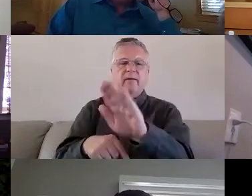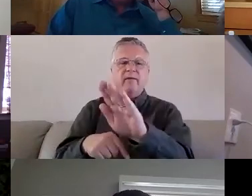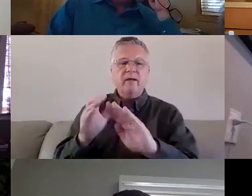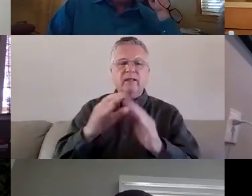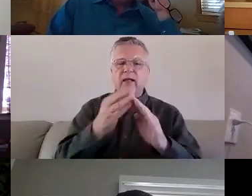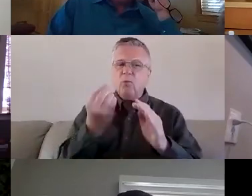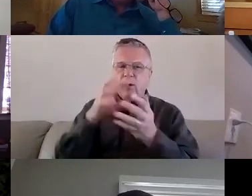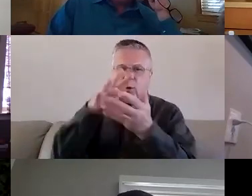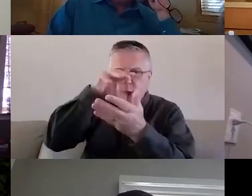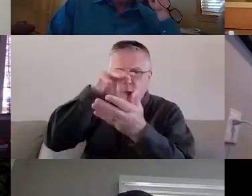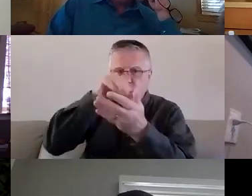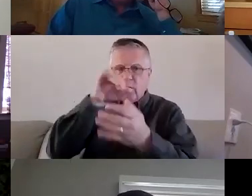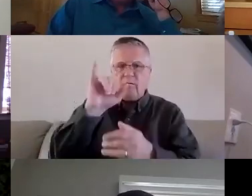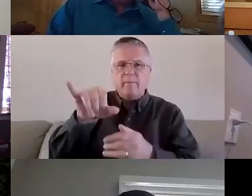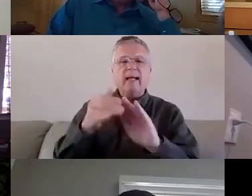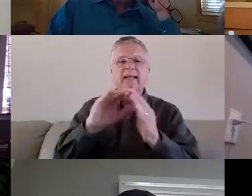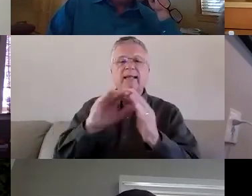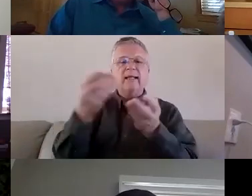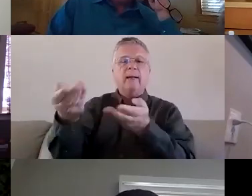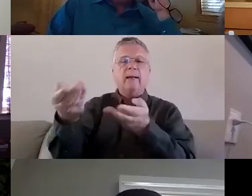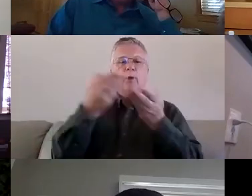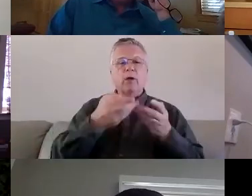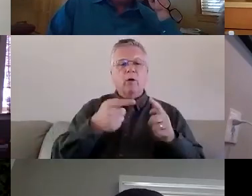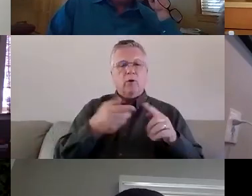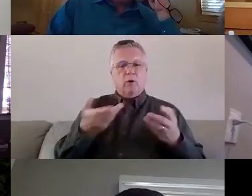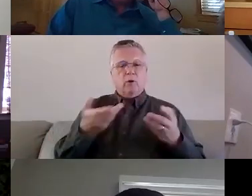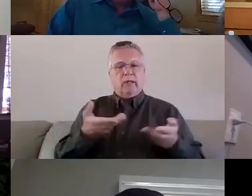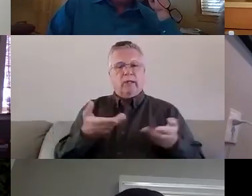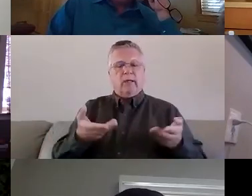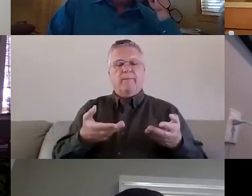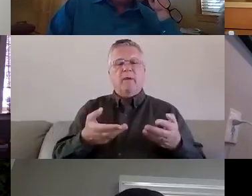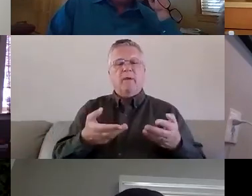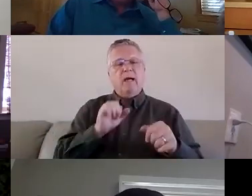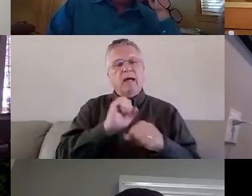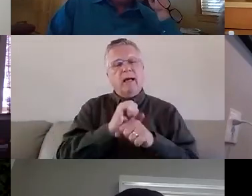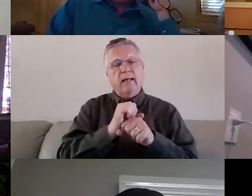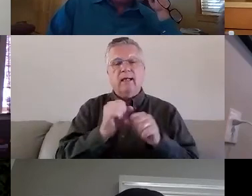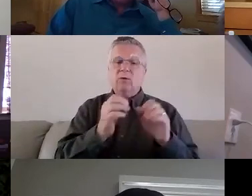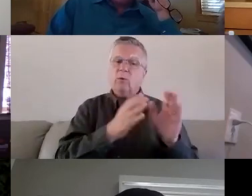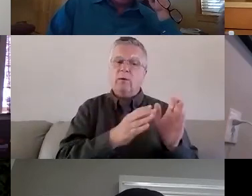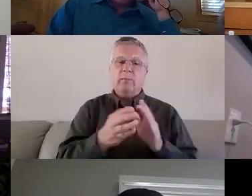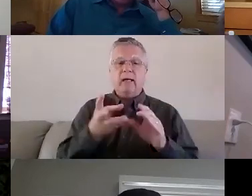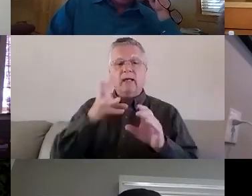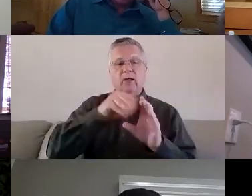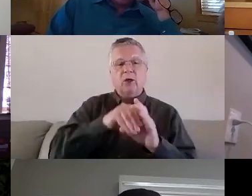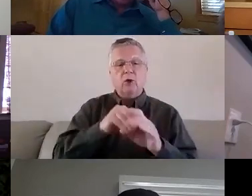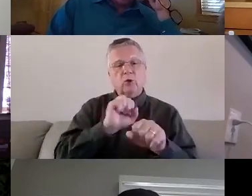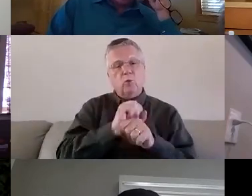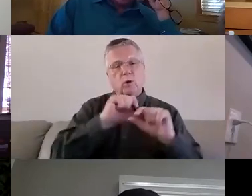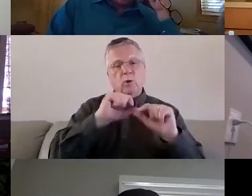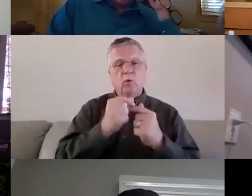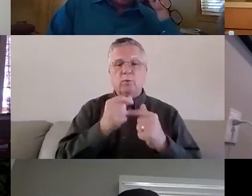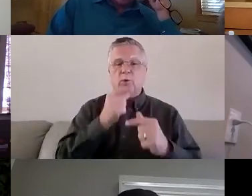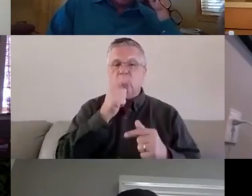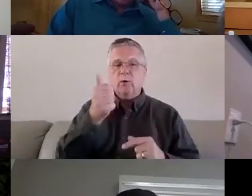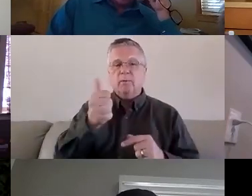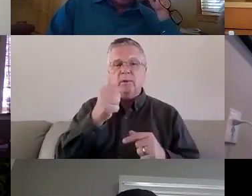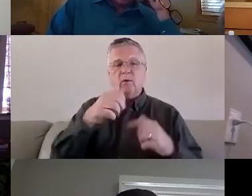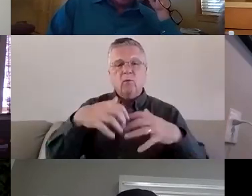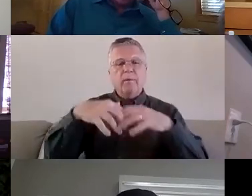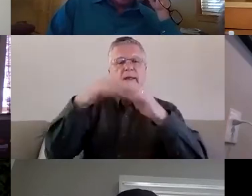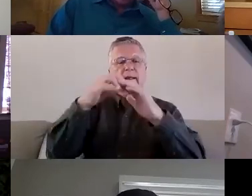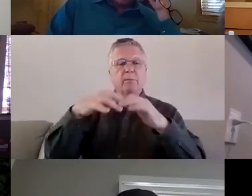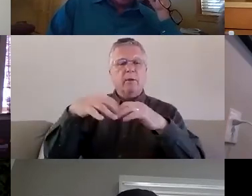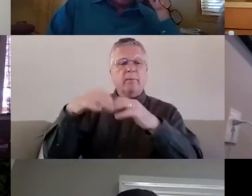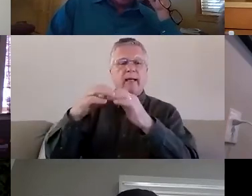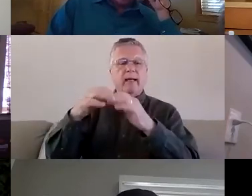and bring to our region. And the work plan also includes work groups who are going to be implementing this. And it's